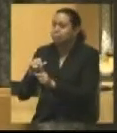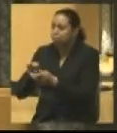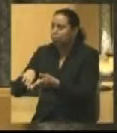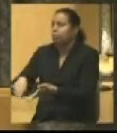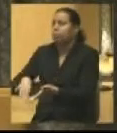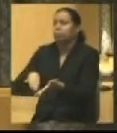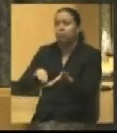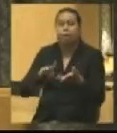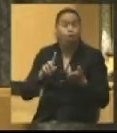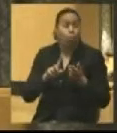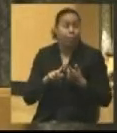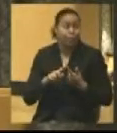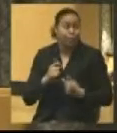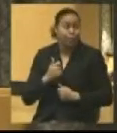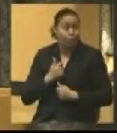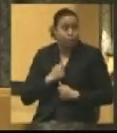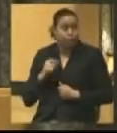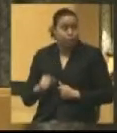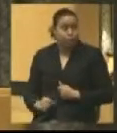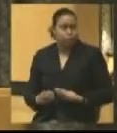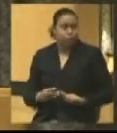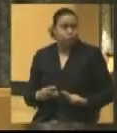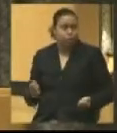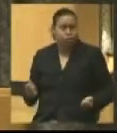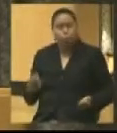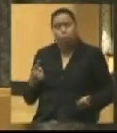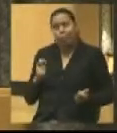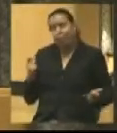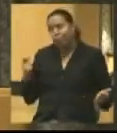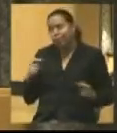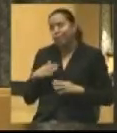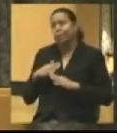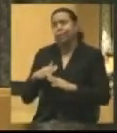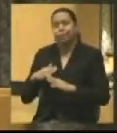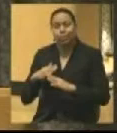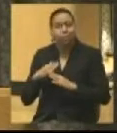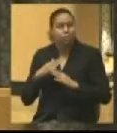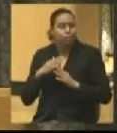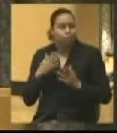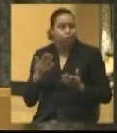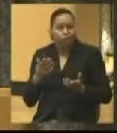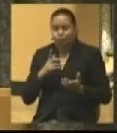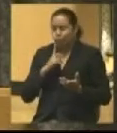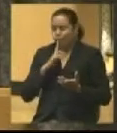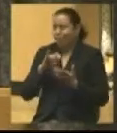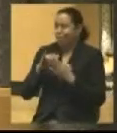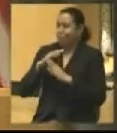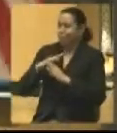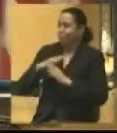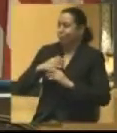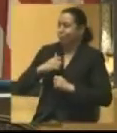the Confederate Army dissolves, the single biggest obstacle, the single biggest wall, literally a military